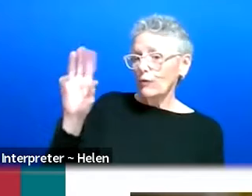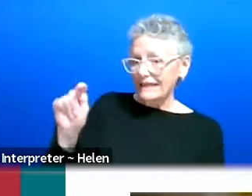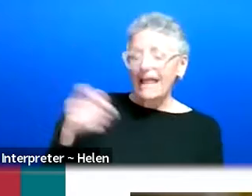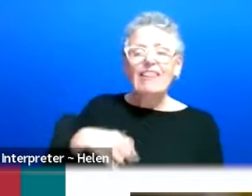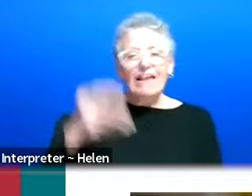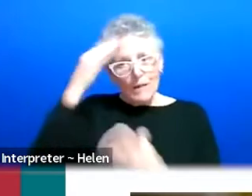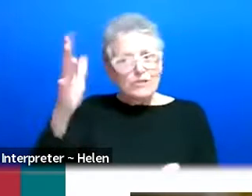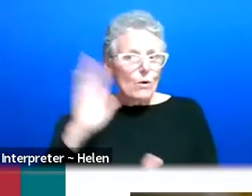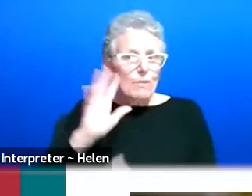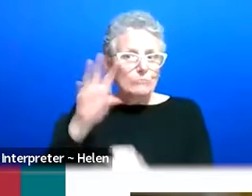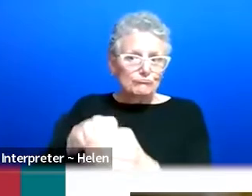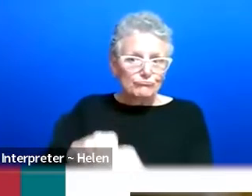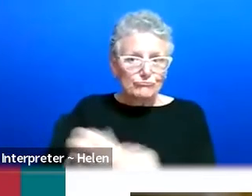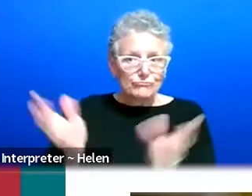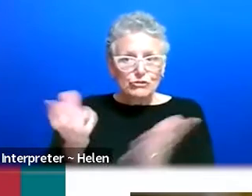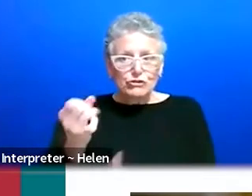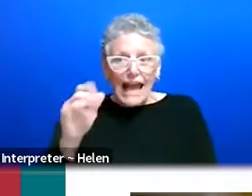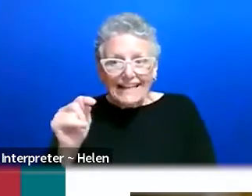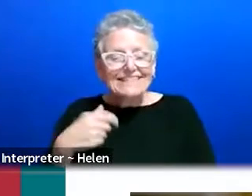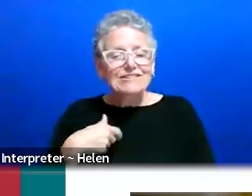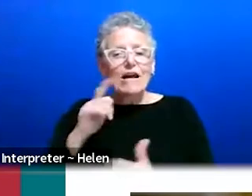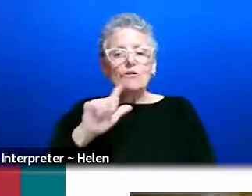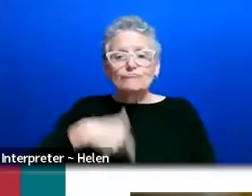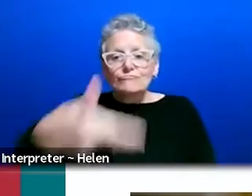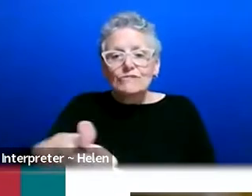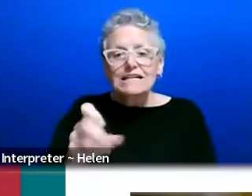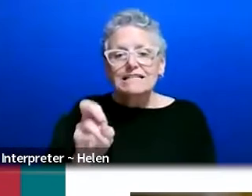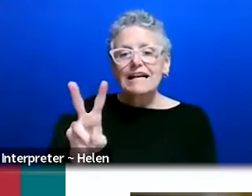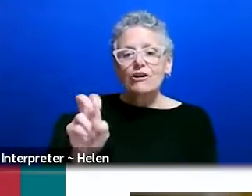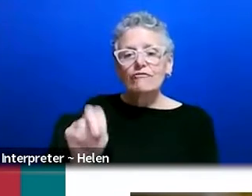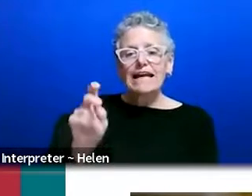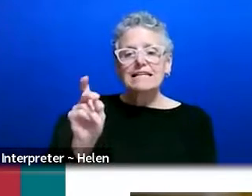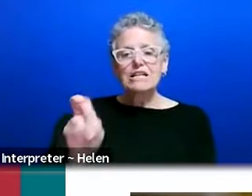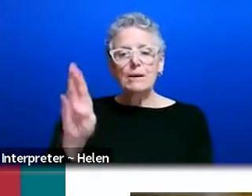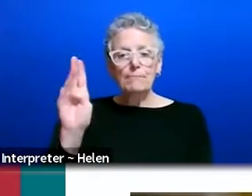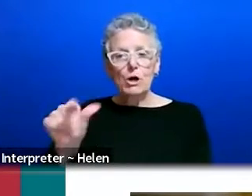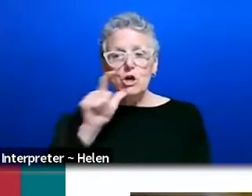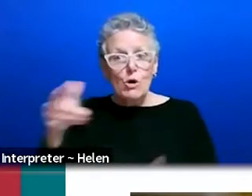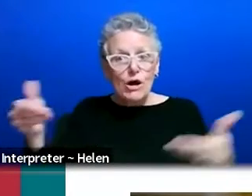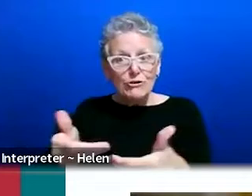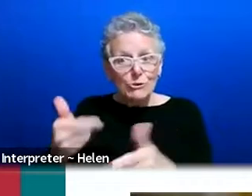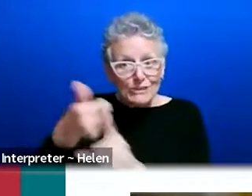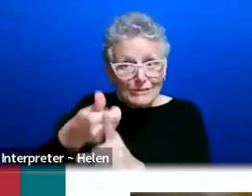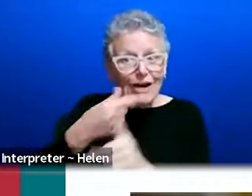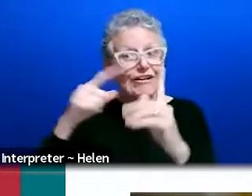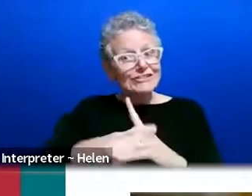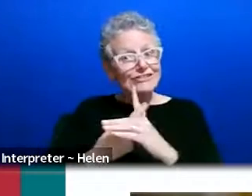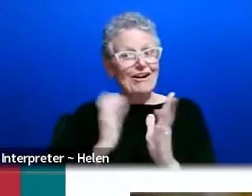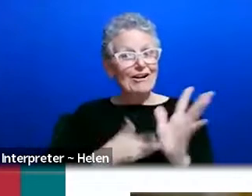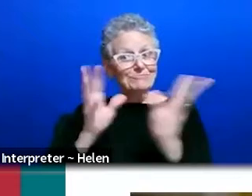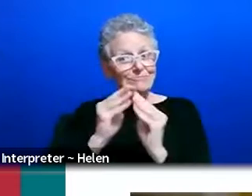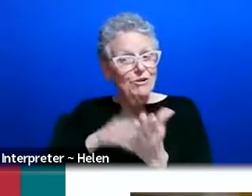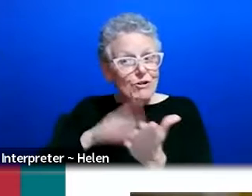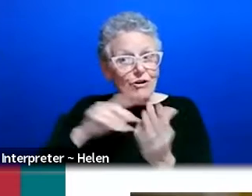I will turn it over to Dr. VandenBerg, who will introduce himself and get us started in learning about